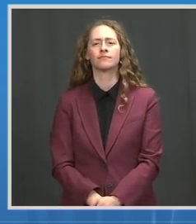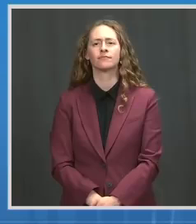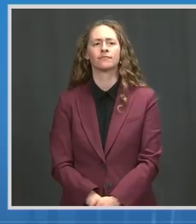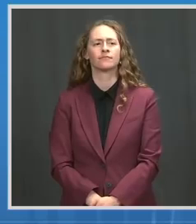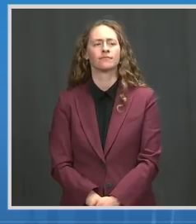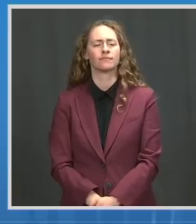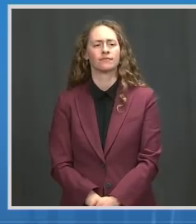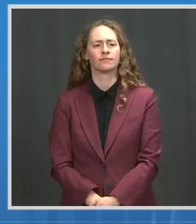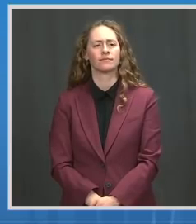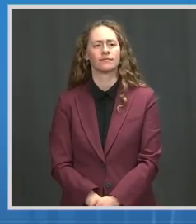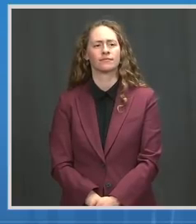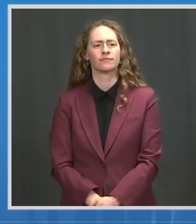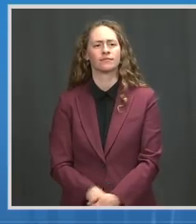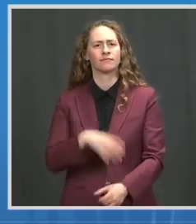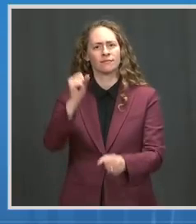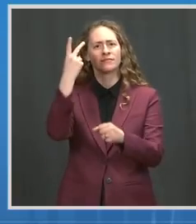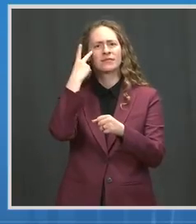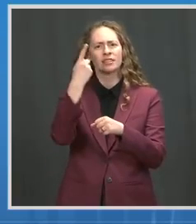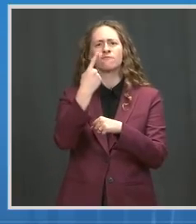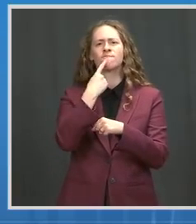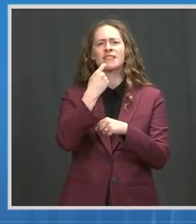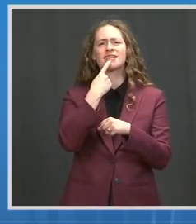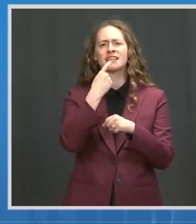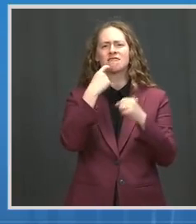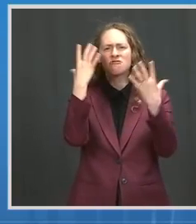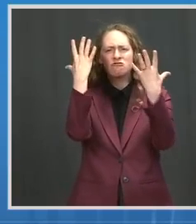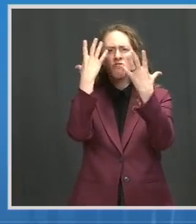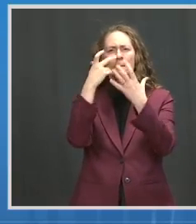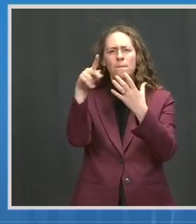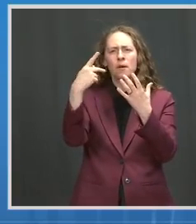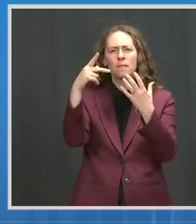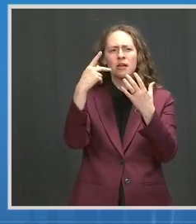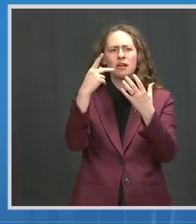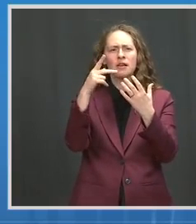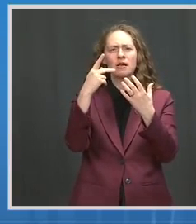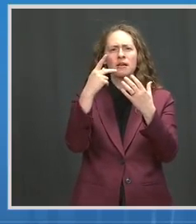the slide, the red, the emergence of the